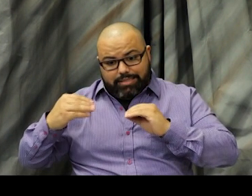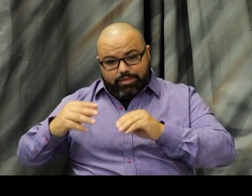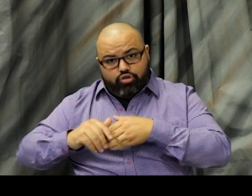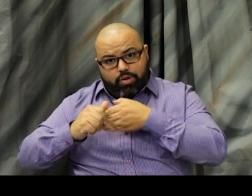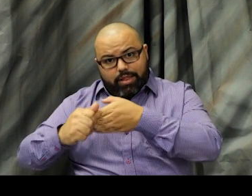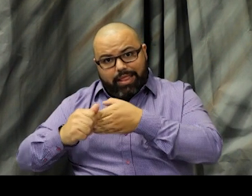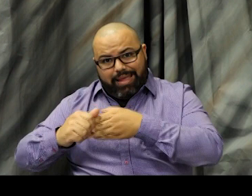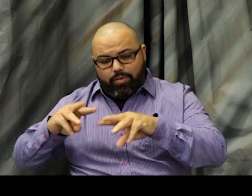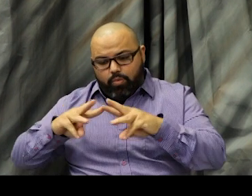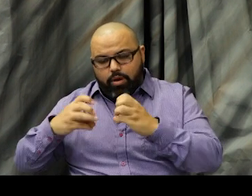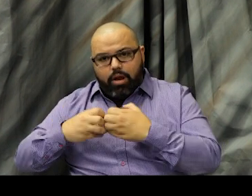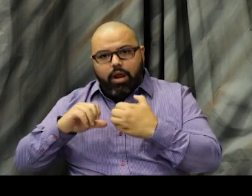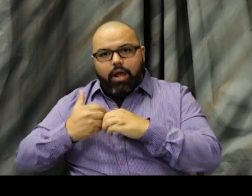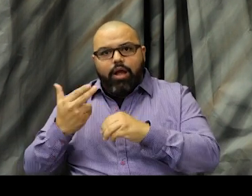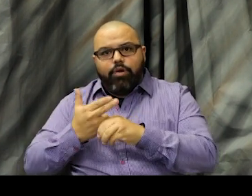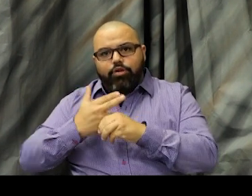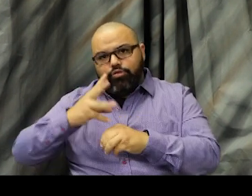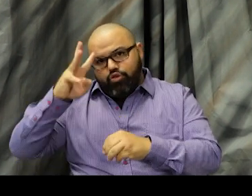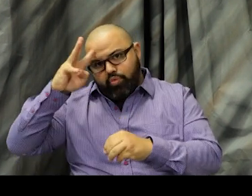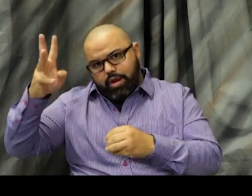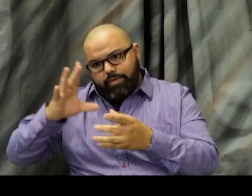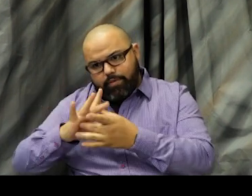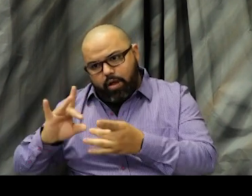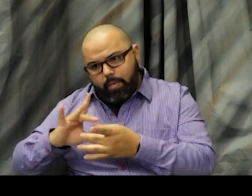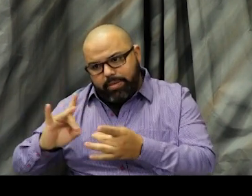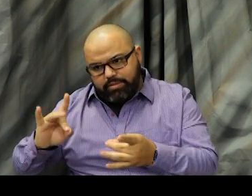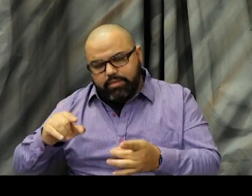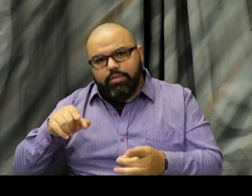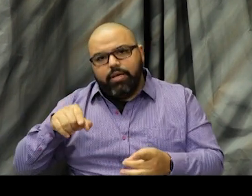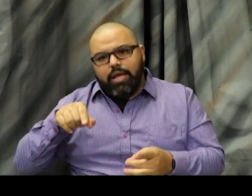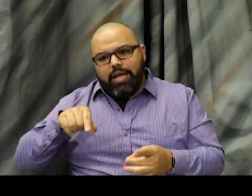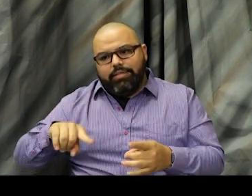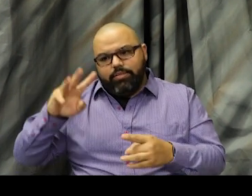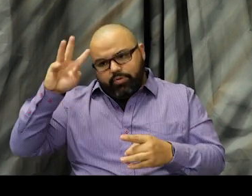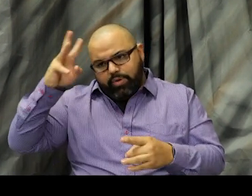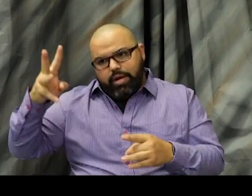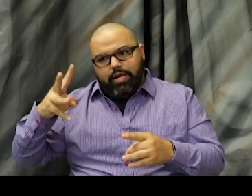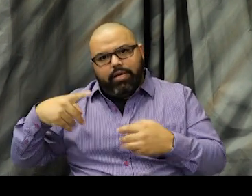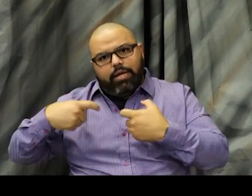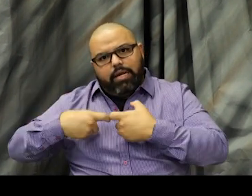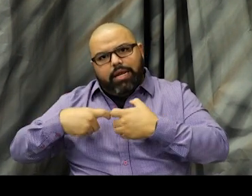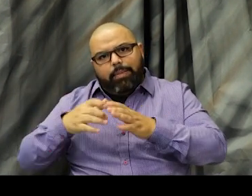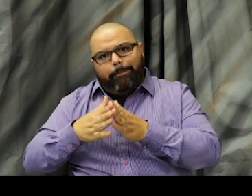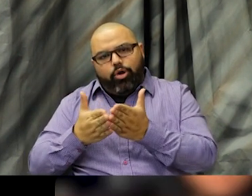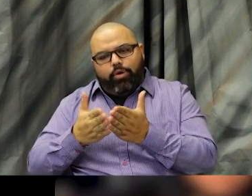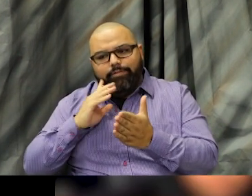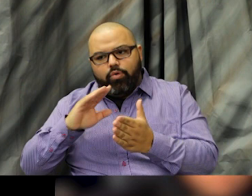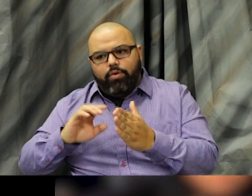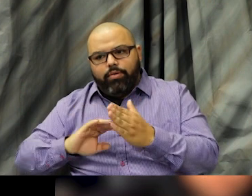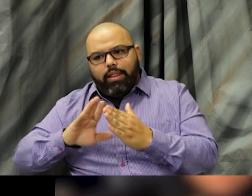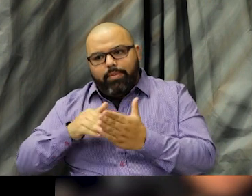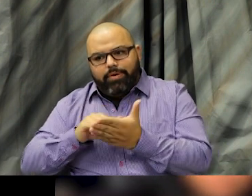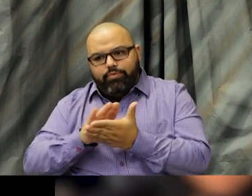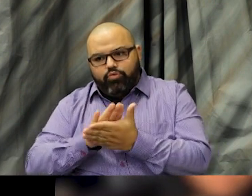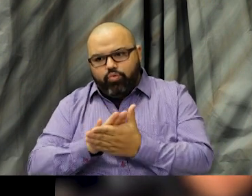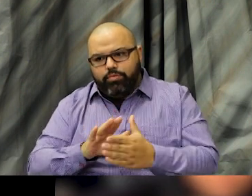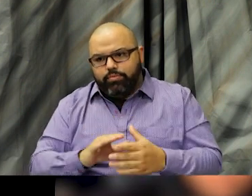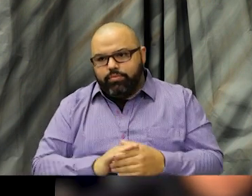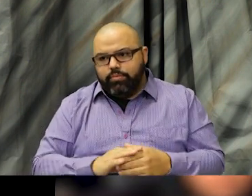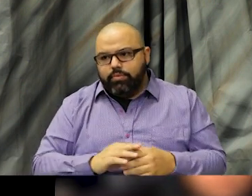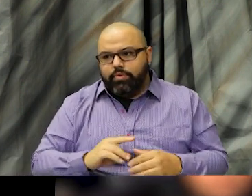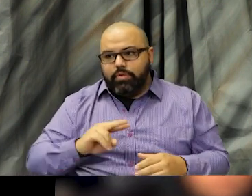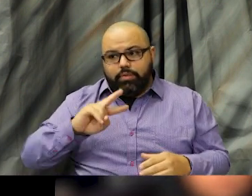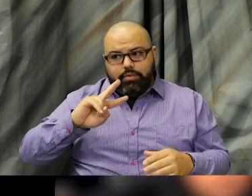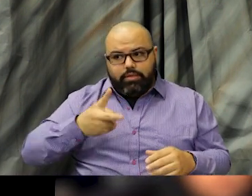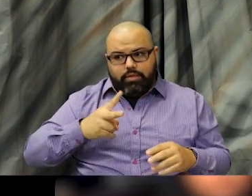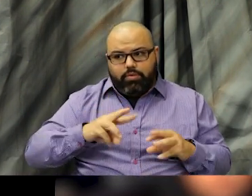teacher-led workshop on how to use Creative Commons illustrations as they are creating an ebook for fifth graders. Second